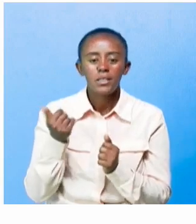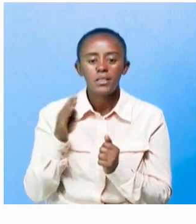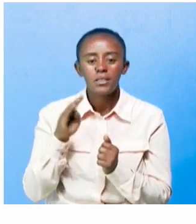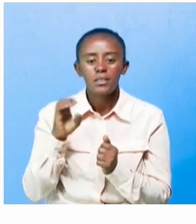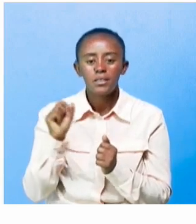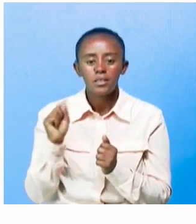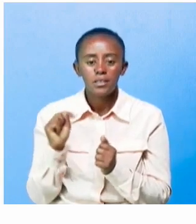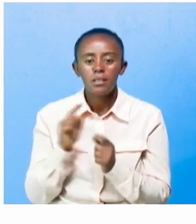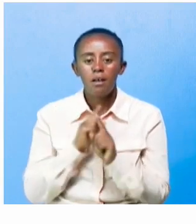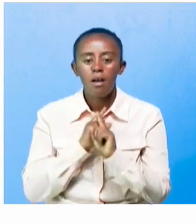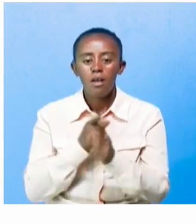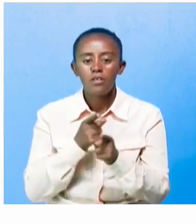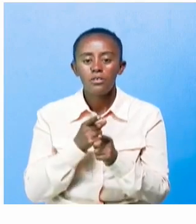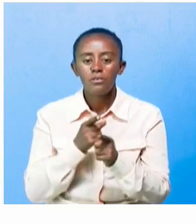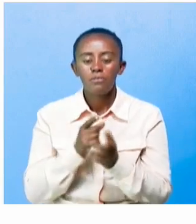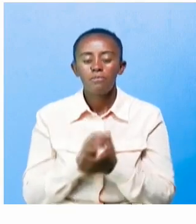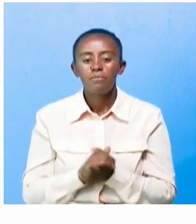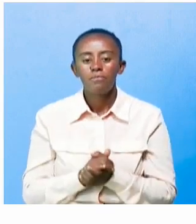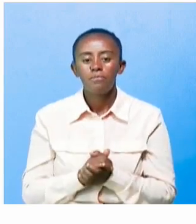answer.